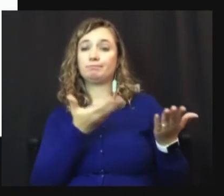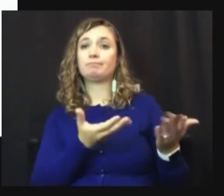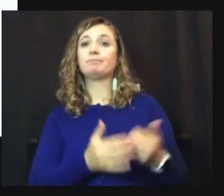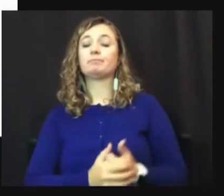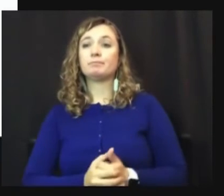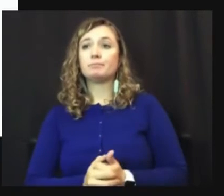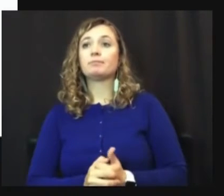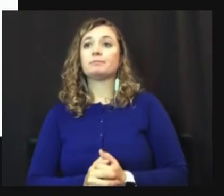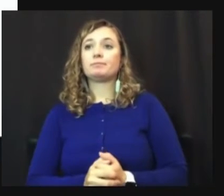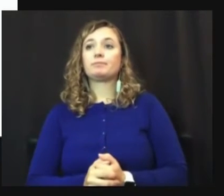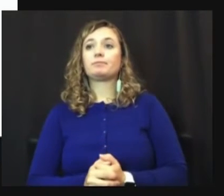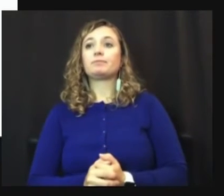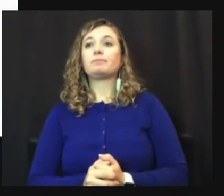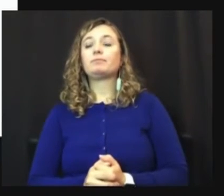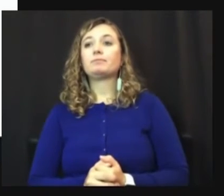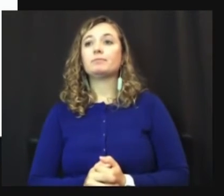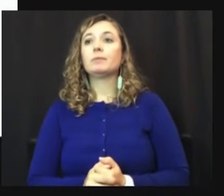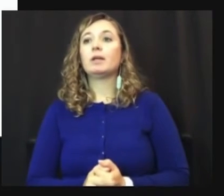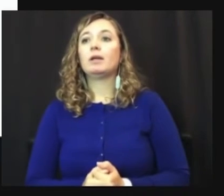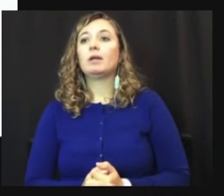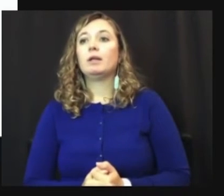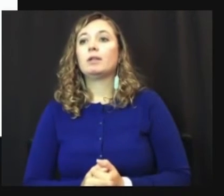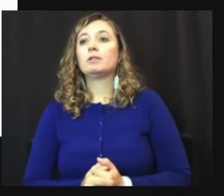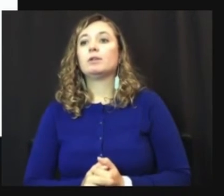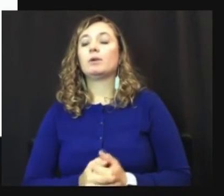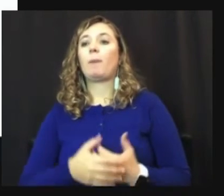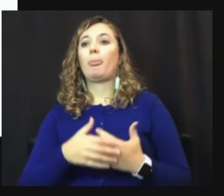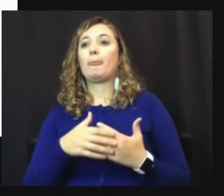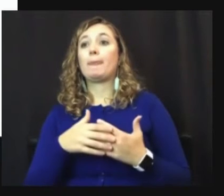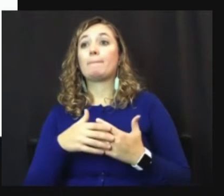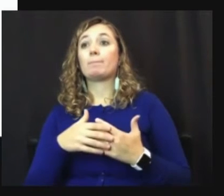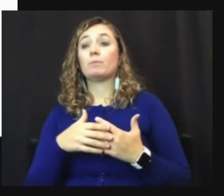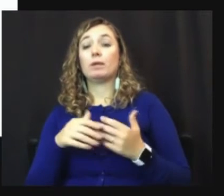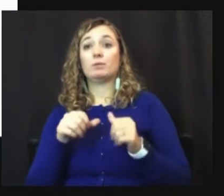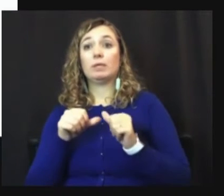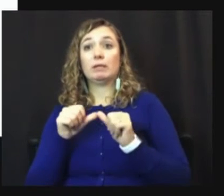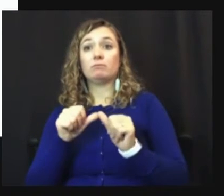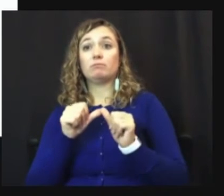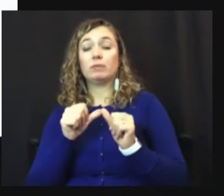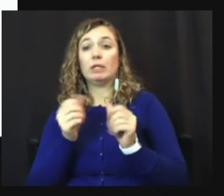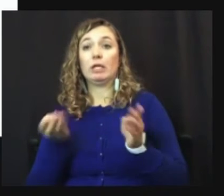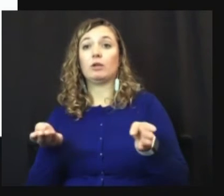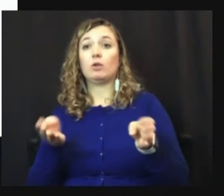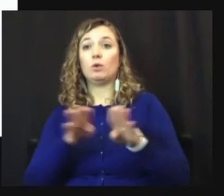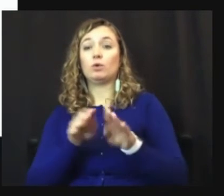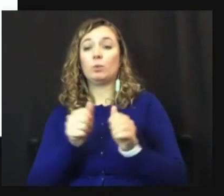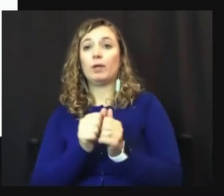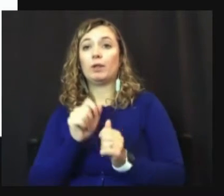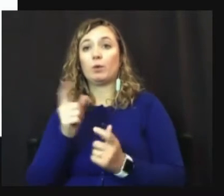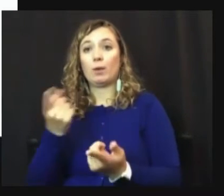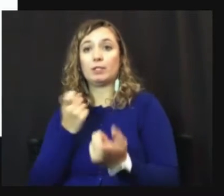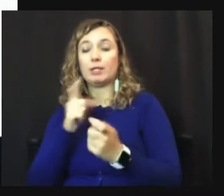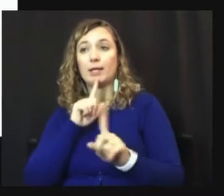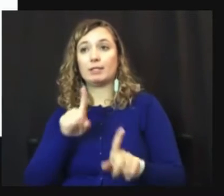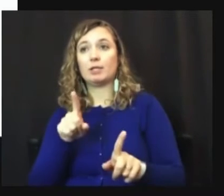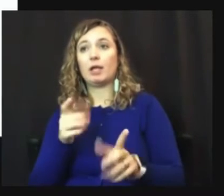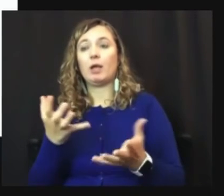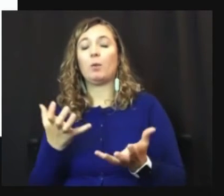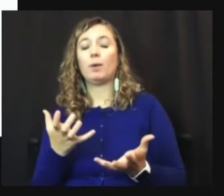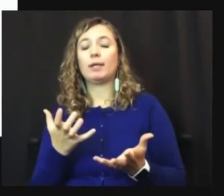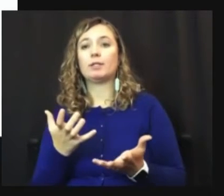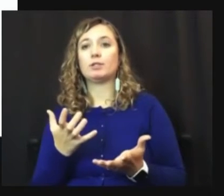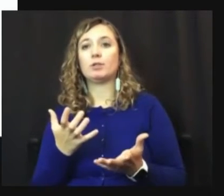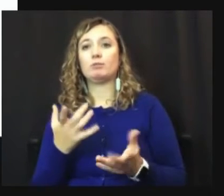So as we close out our time and get ready to do the Q&A here today, I just want to pause with some key takeaways.